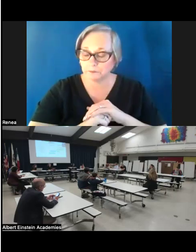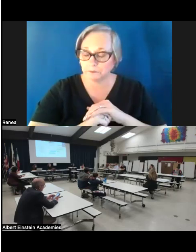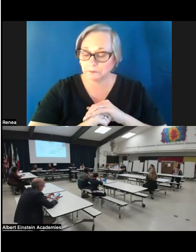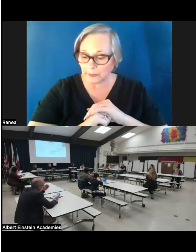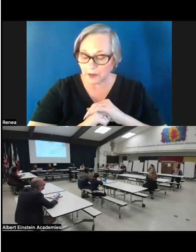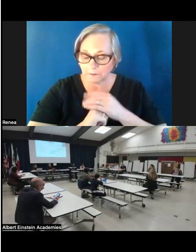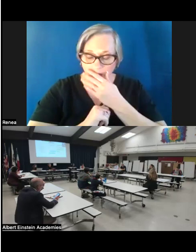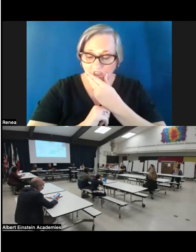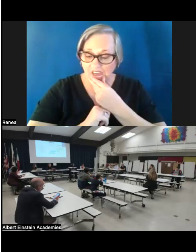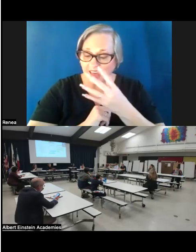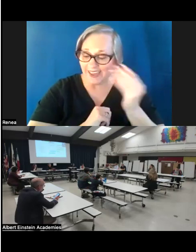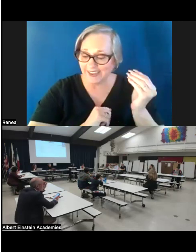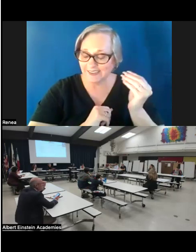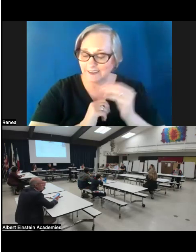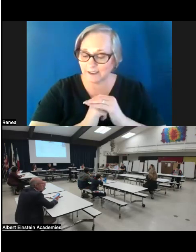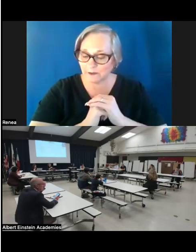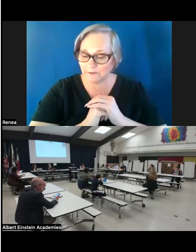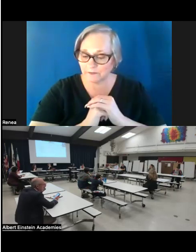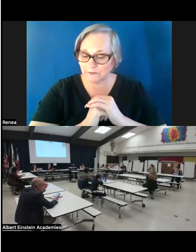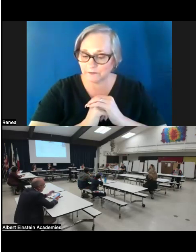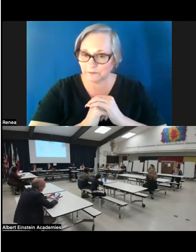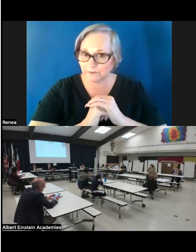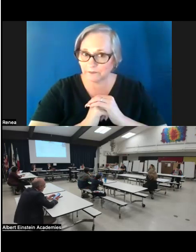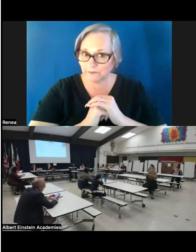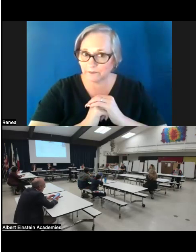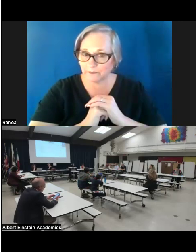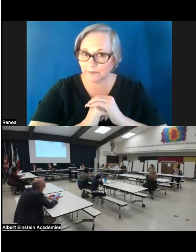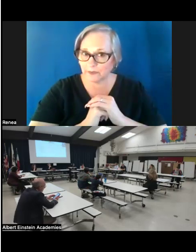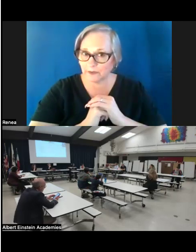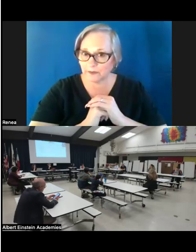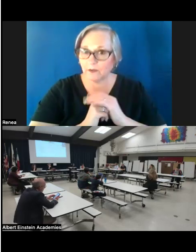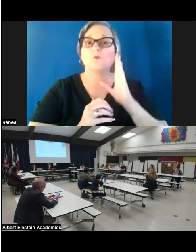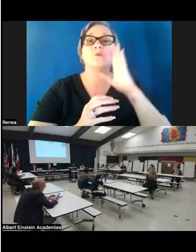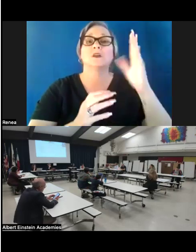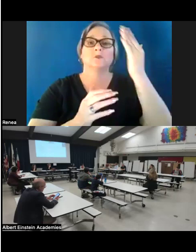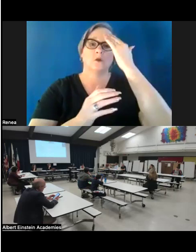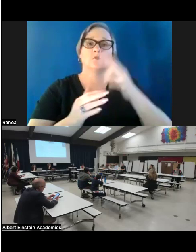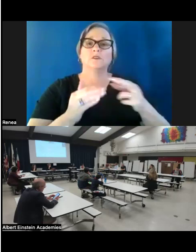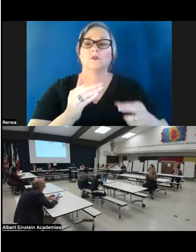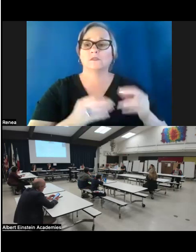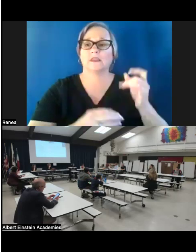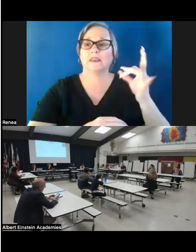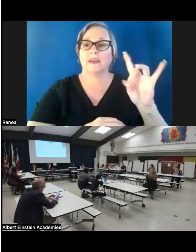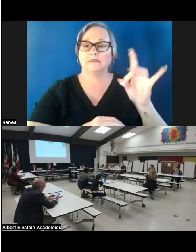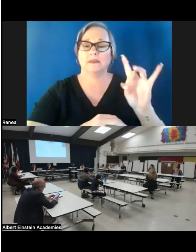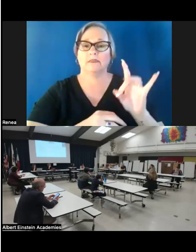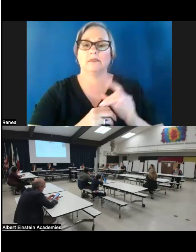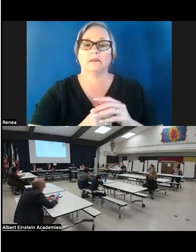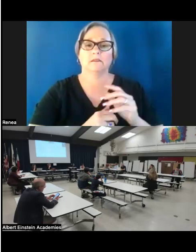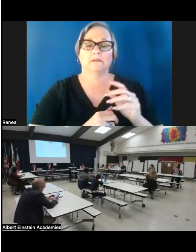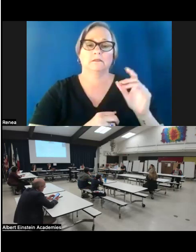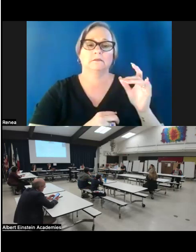And then we will get the results on the 18th and they will be notified.